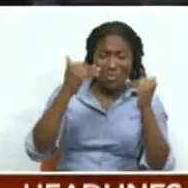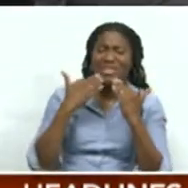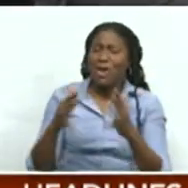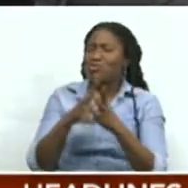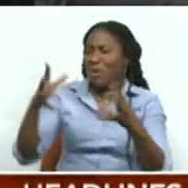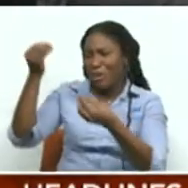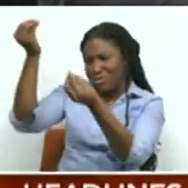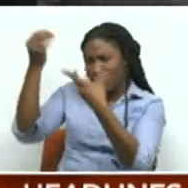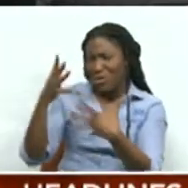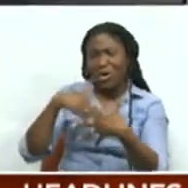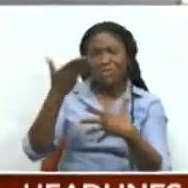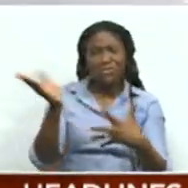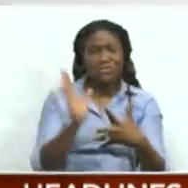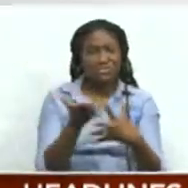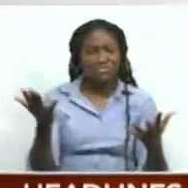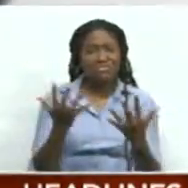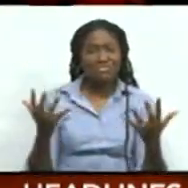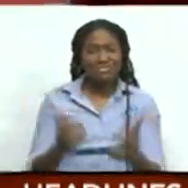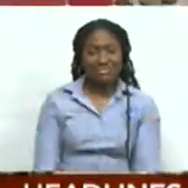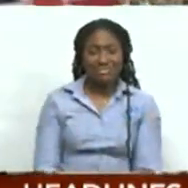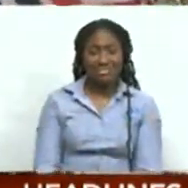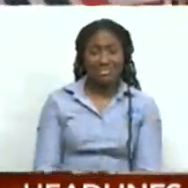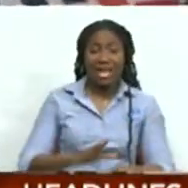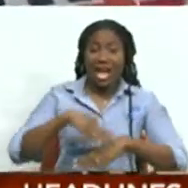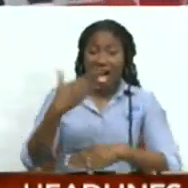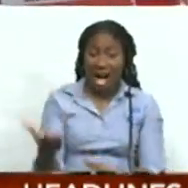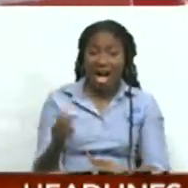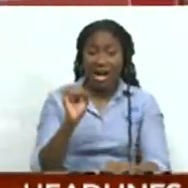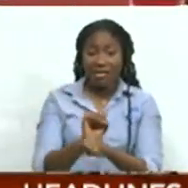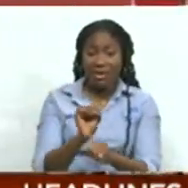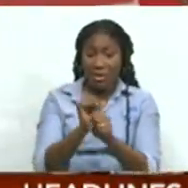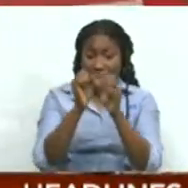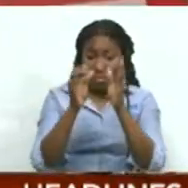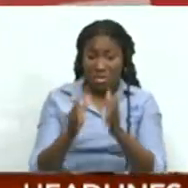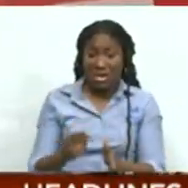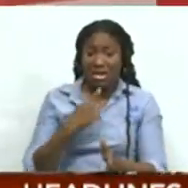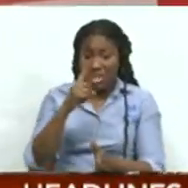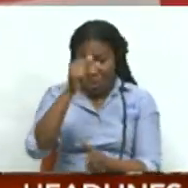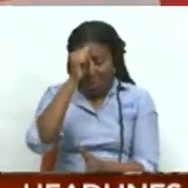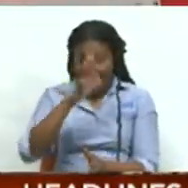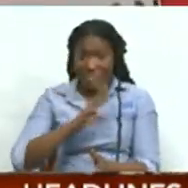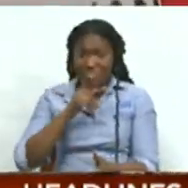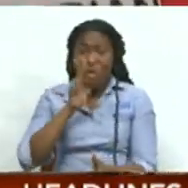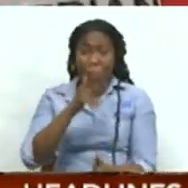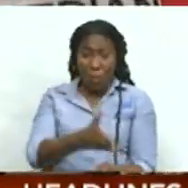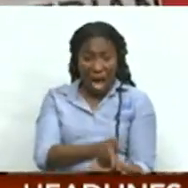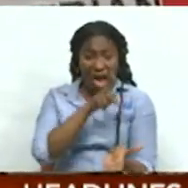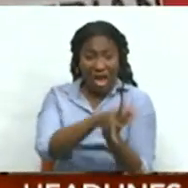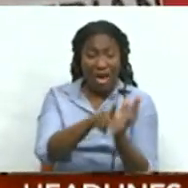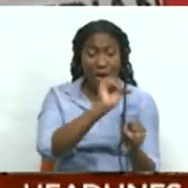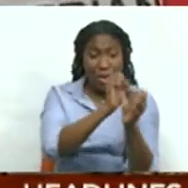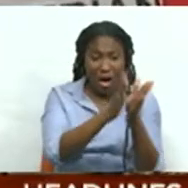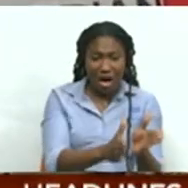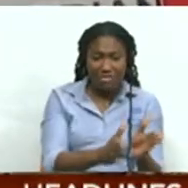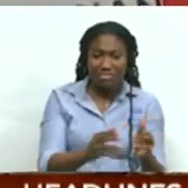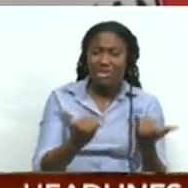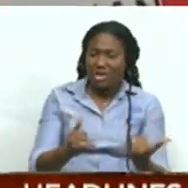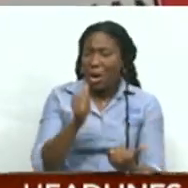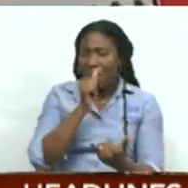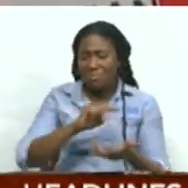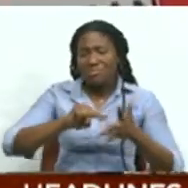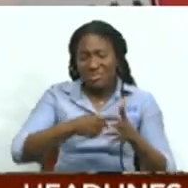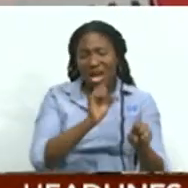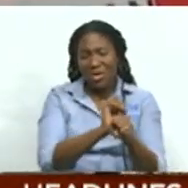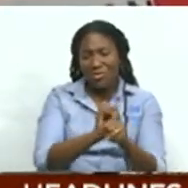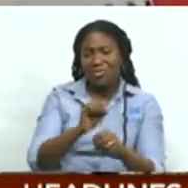Well, still to come in the news, days after workers were threatened by a man wielding a high-powered rifle, works resume at Canopia